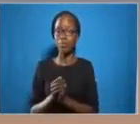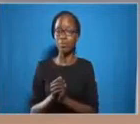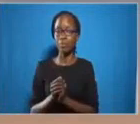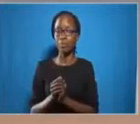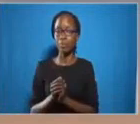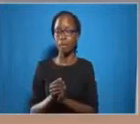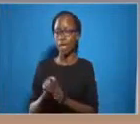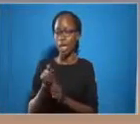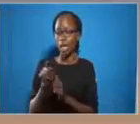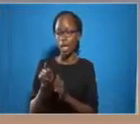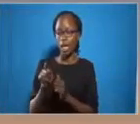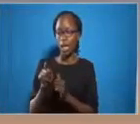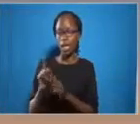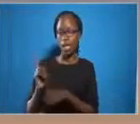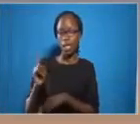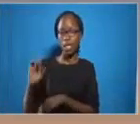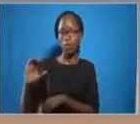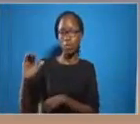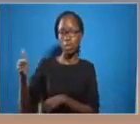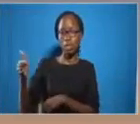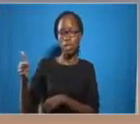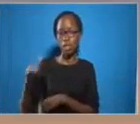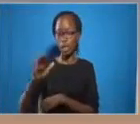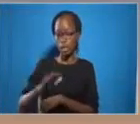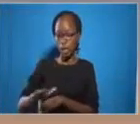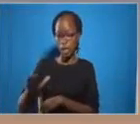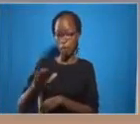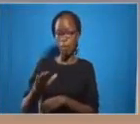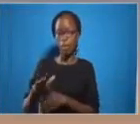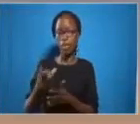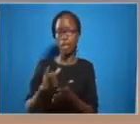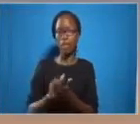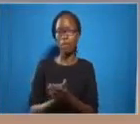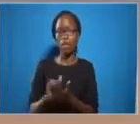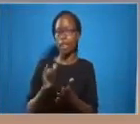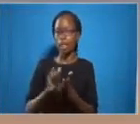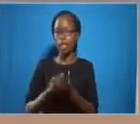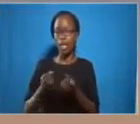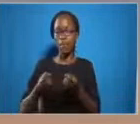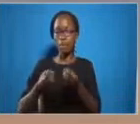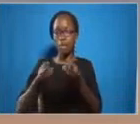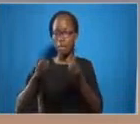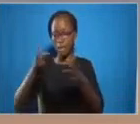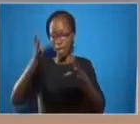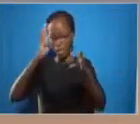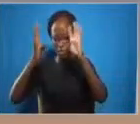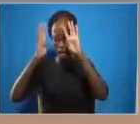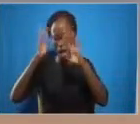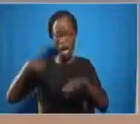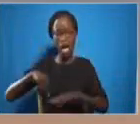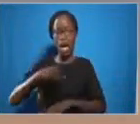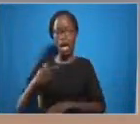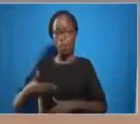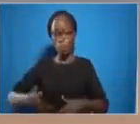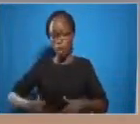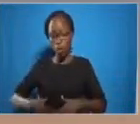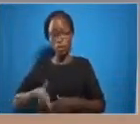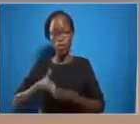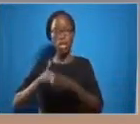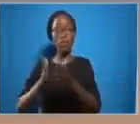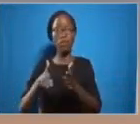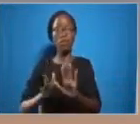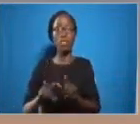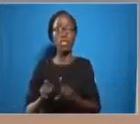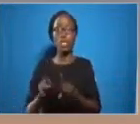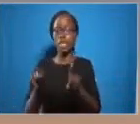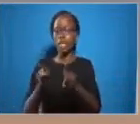continent. Nairobi is a place that's a hotbed of innovation. Our young people have led the way and have, you know, blazed the